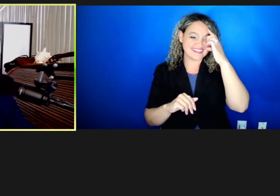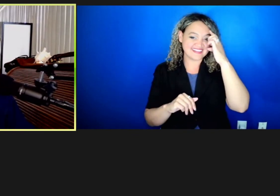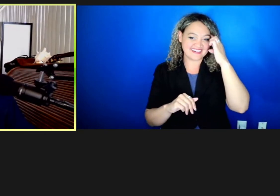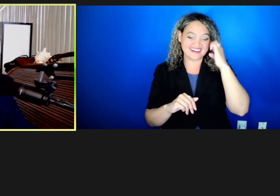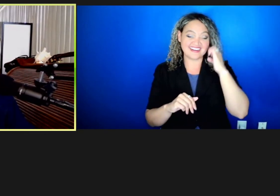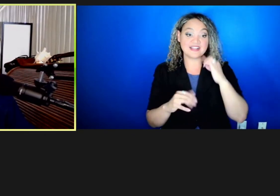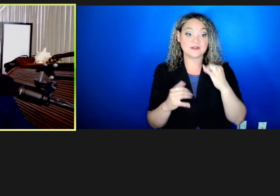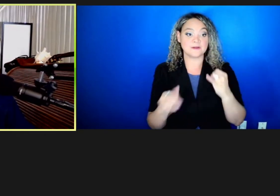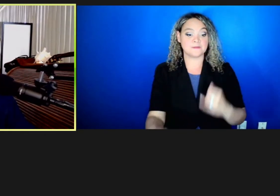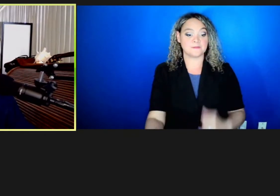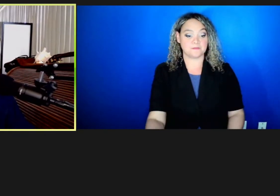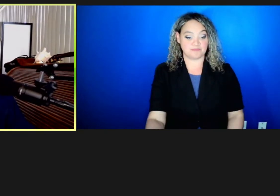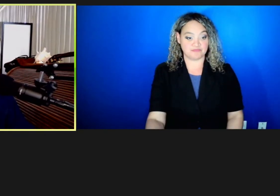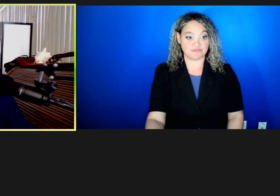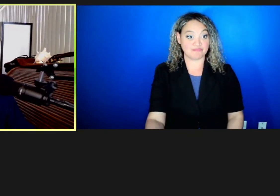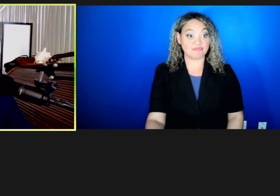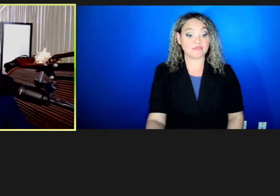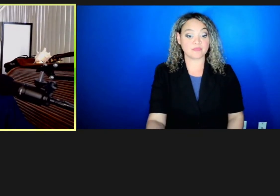read